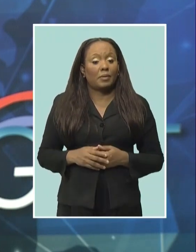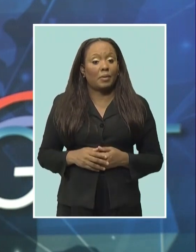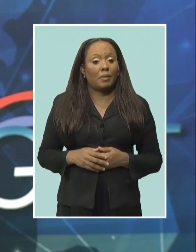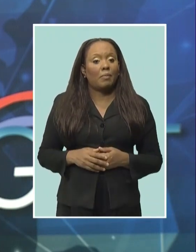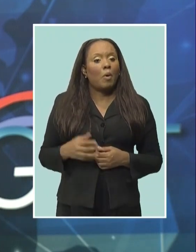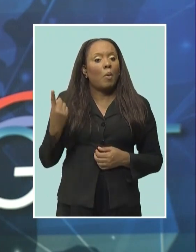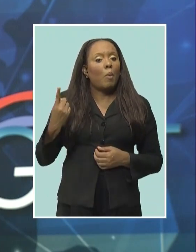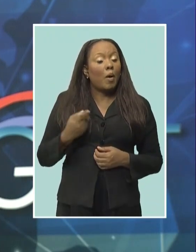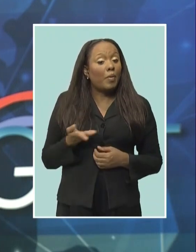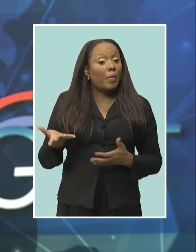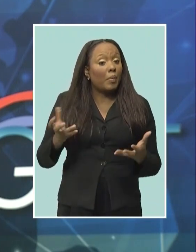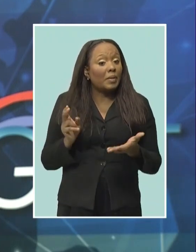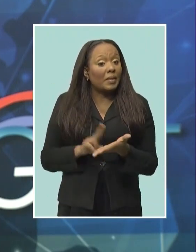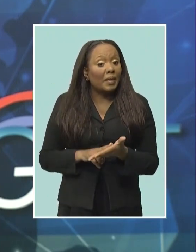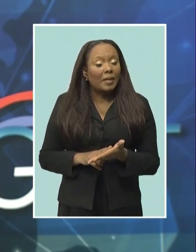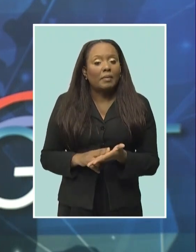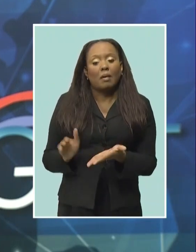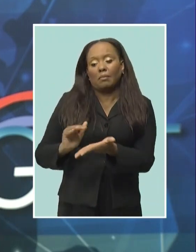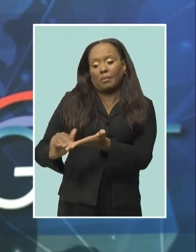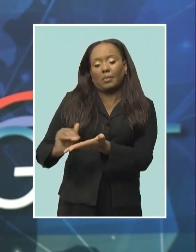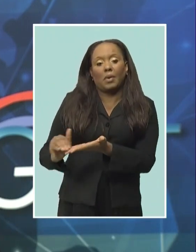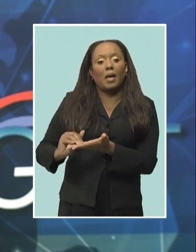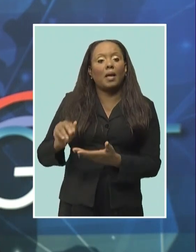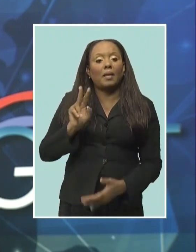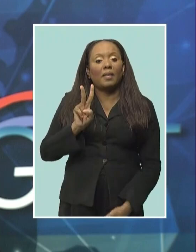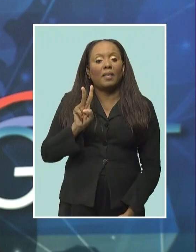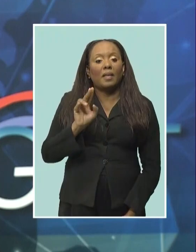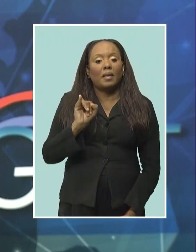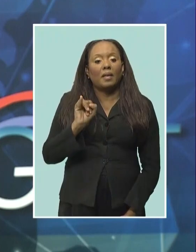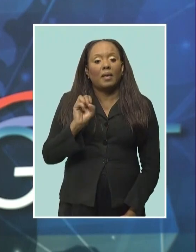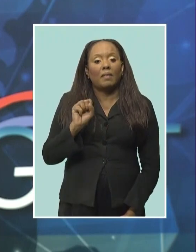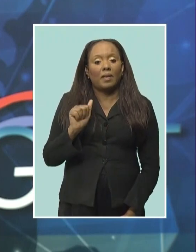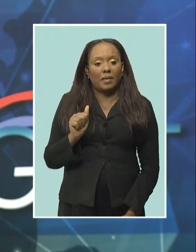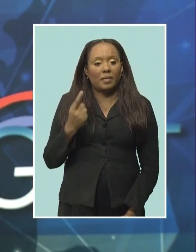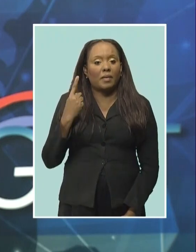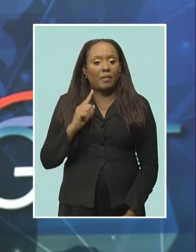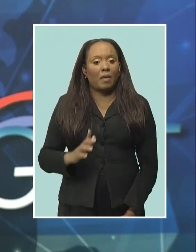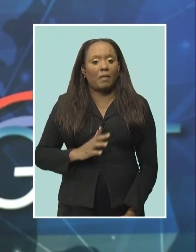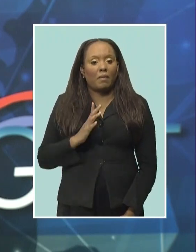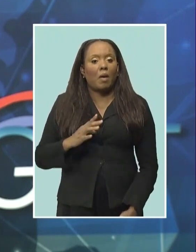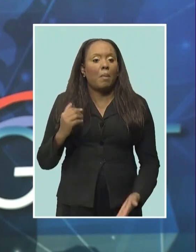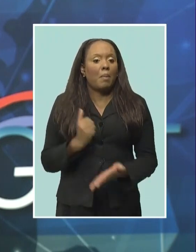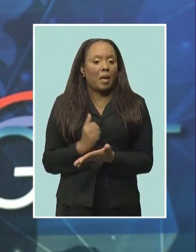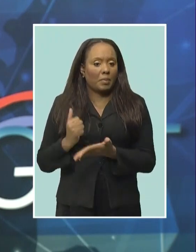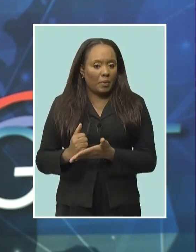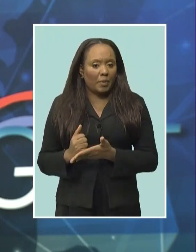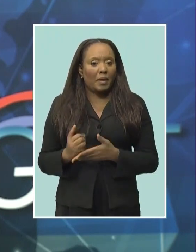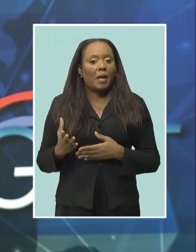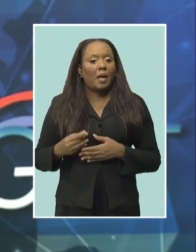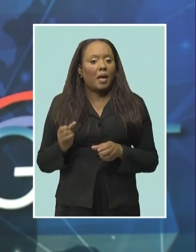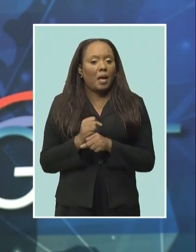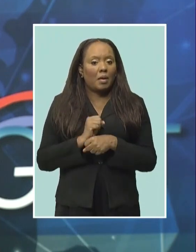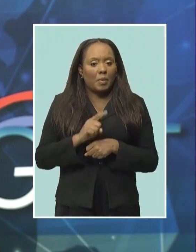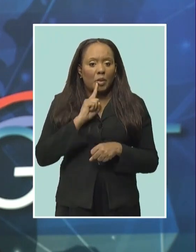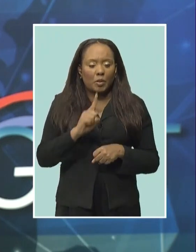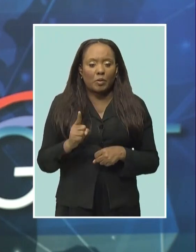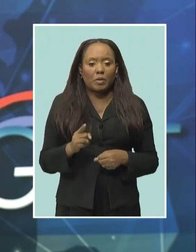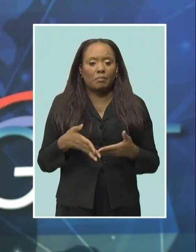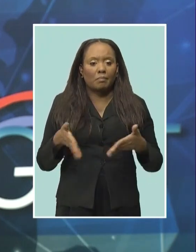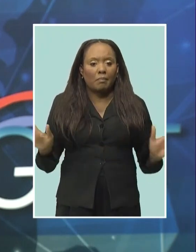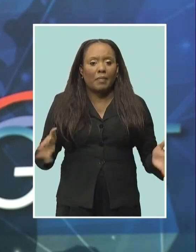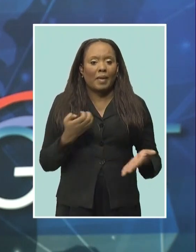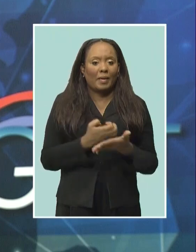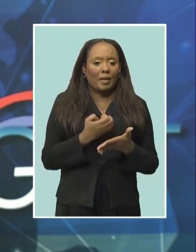visa exemption for diplomatic and official passport holders, and create a legal corridor for economic, trade and